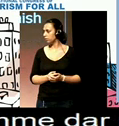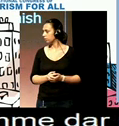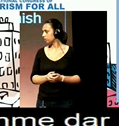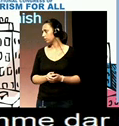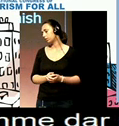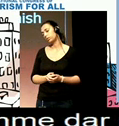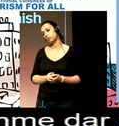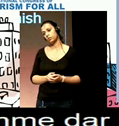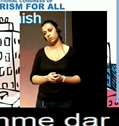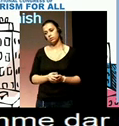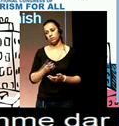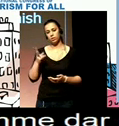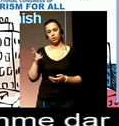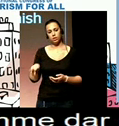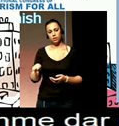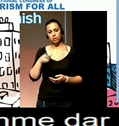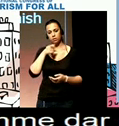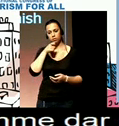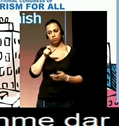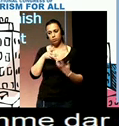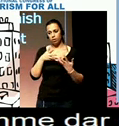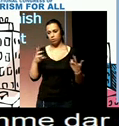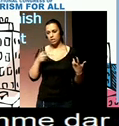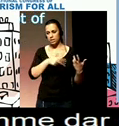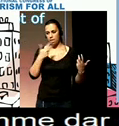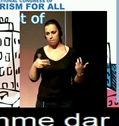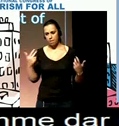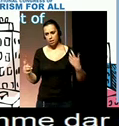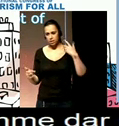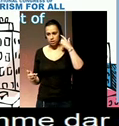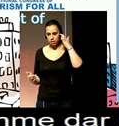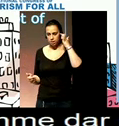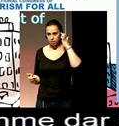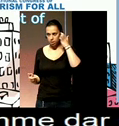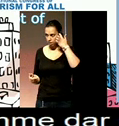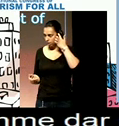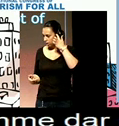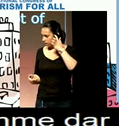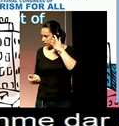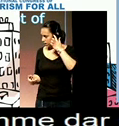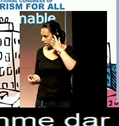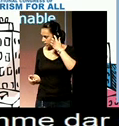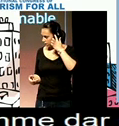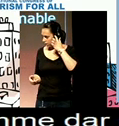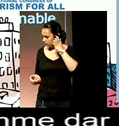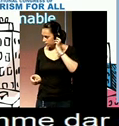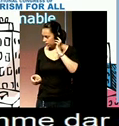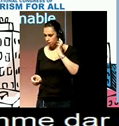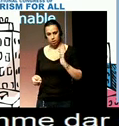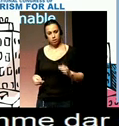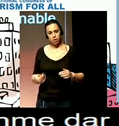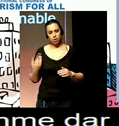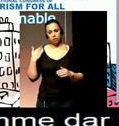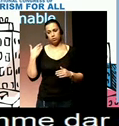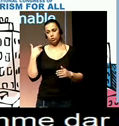people as the essential goal for sustainable cities. When he visited Athens in 2012, he